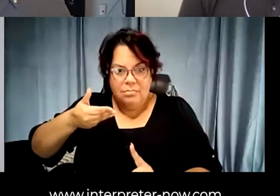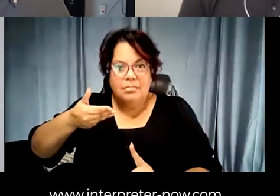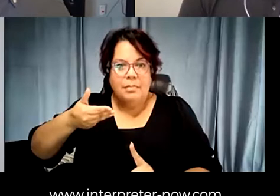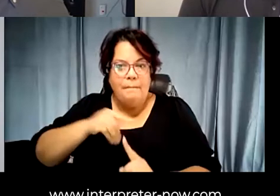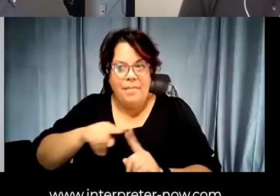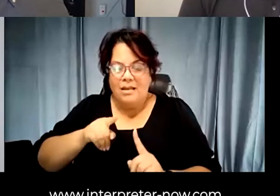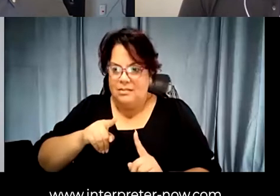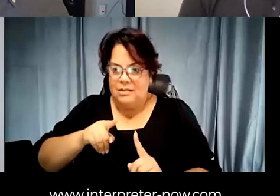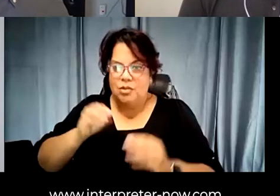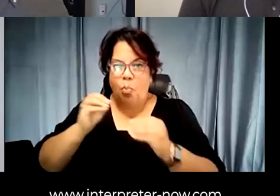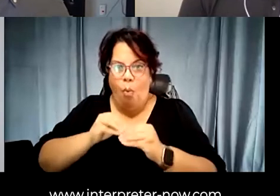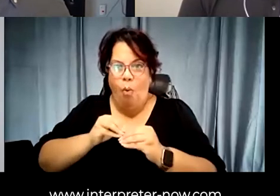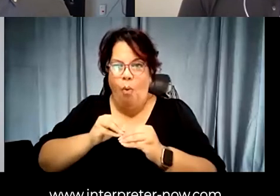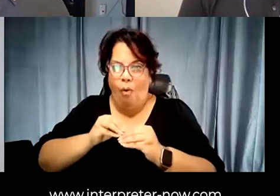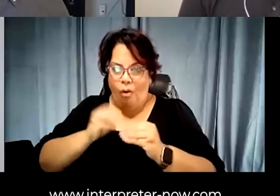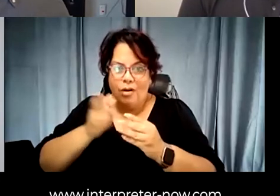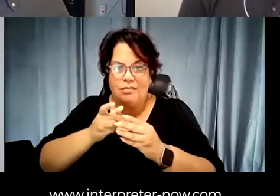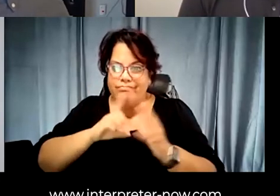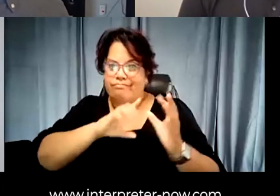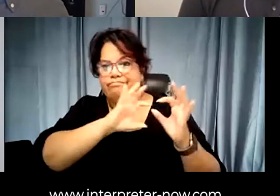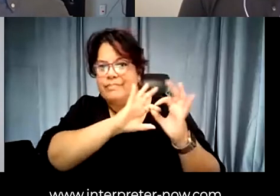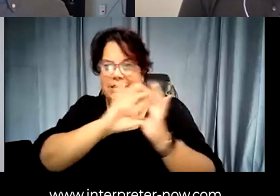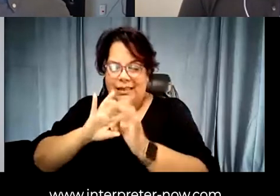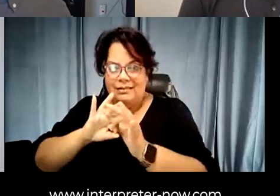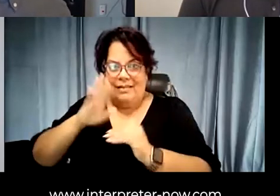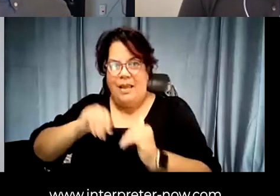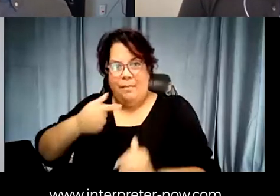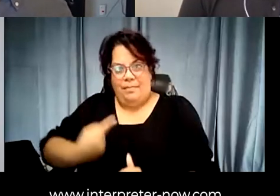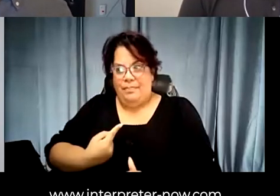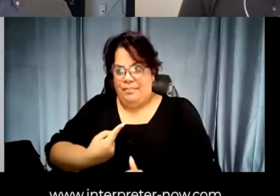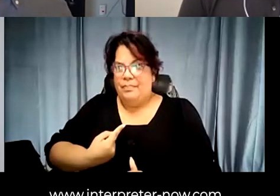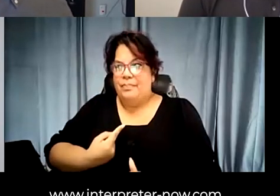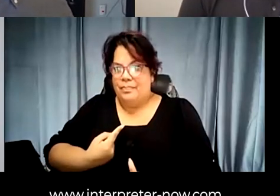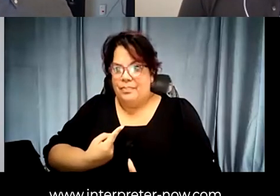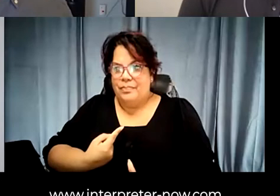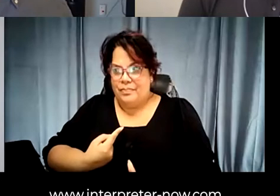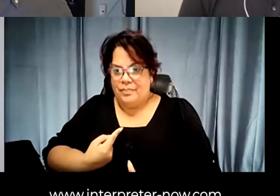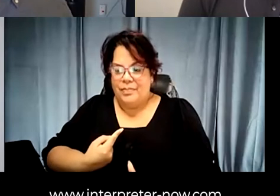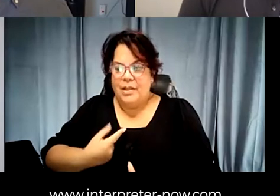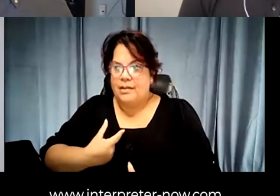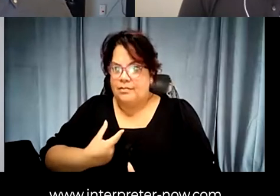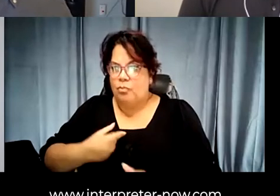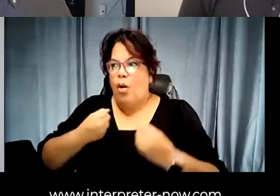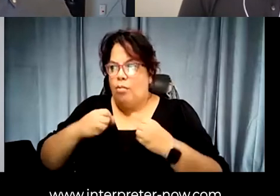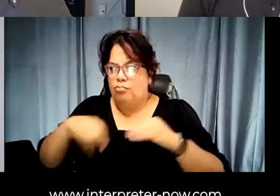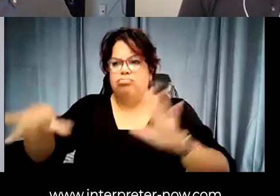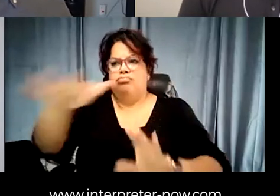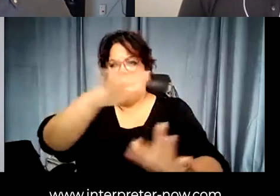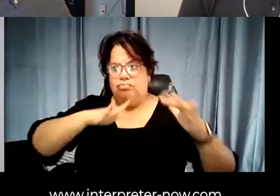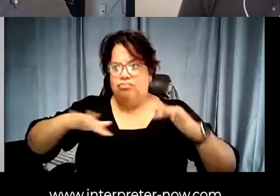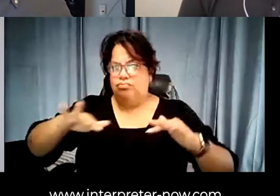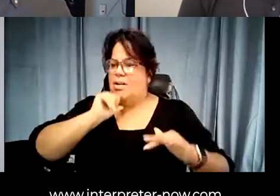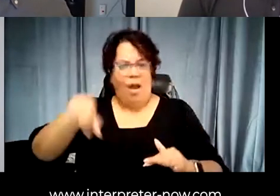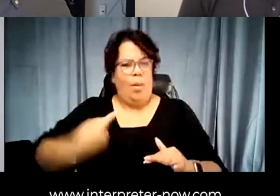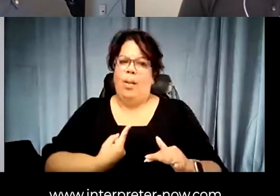know, bigger than me. And so, you know, for me, that was kind of the first kind of step I took towards understanding more deeply what